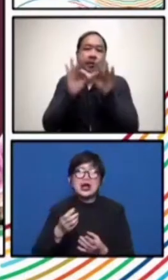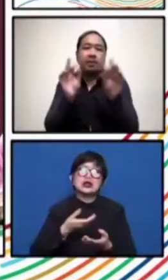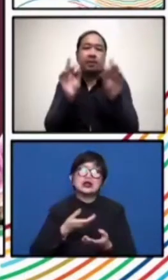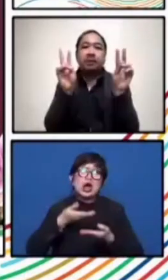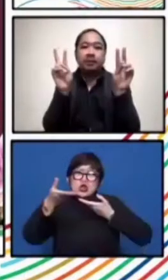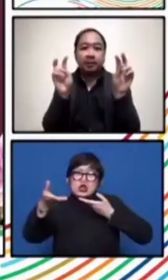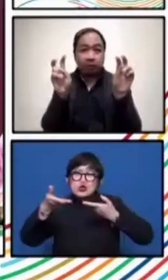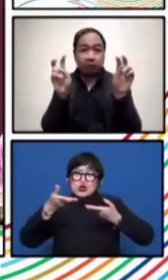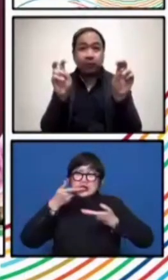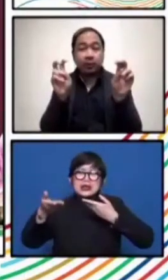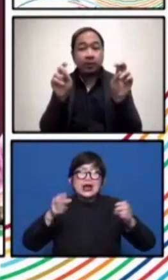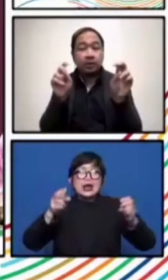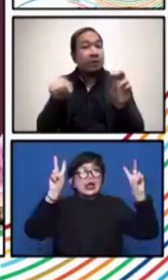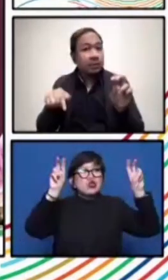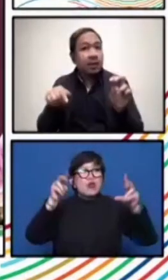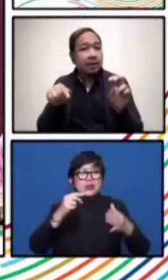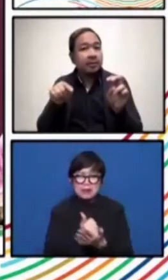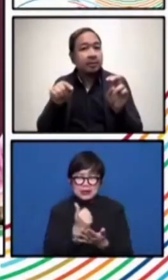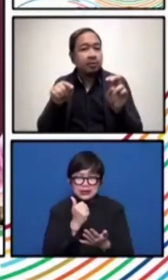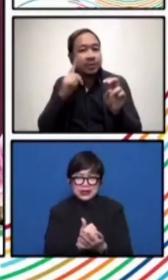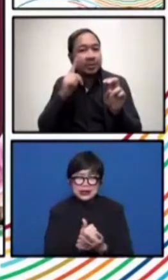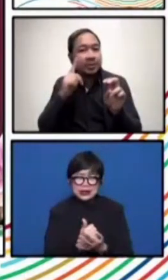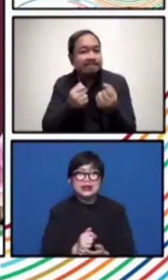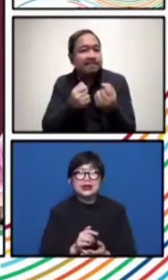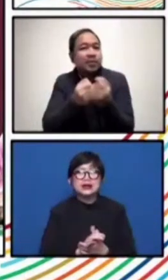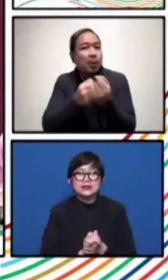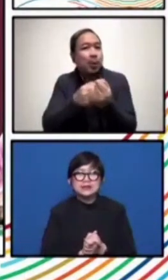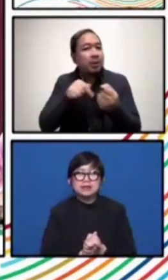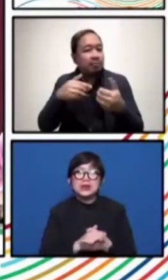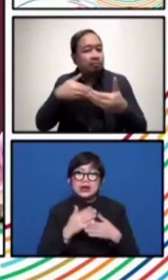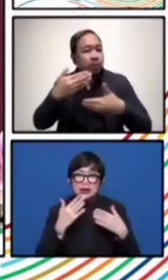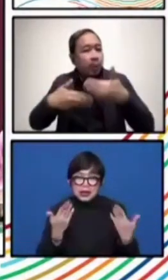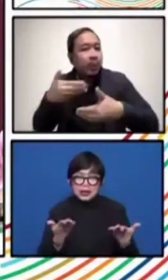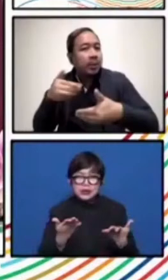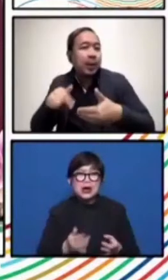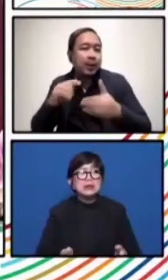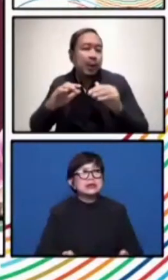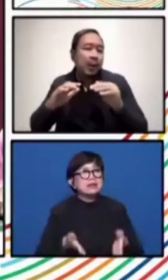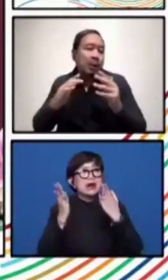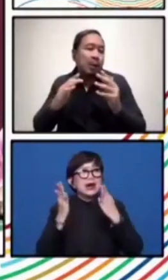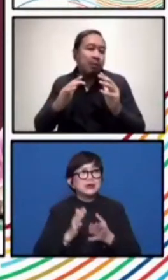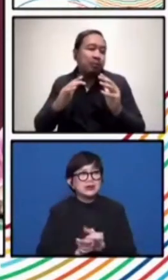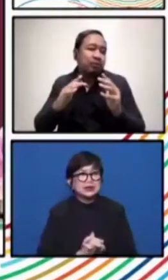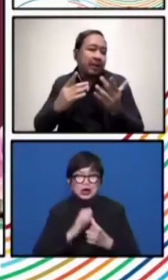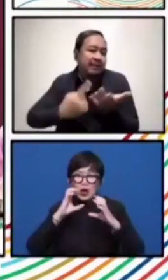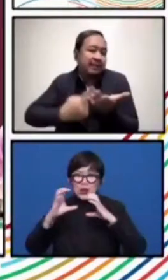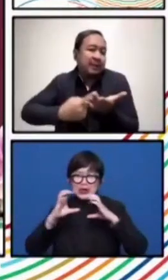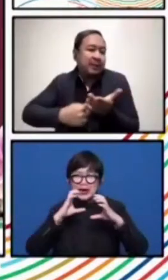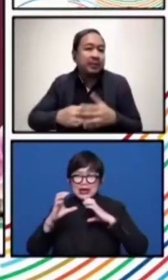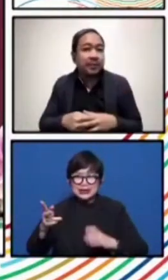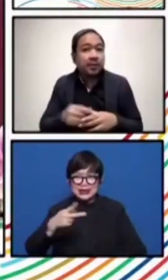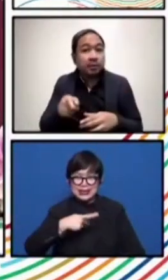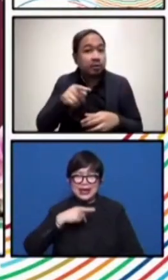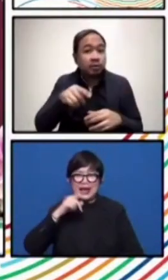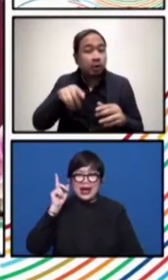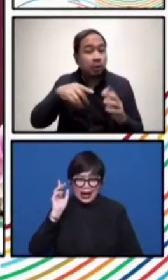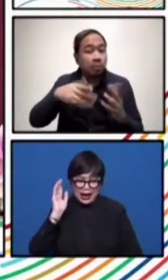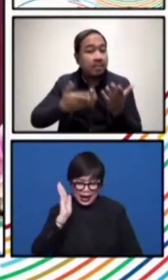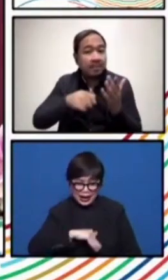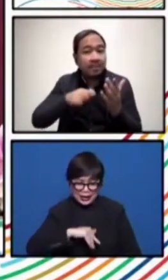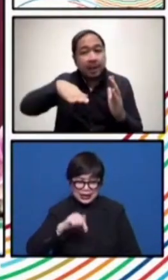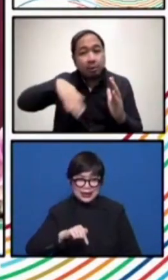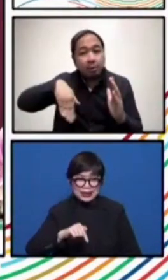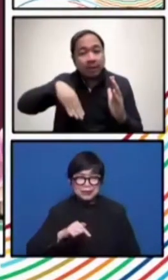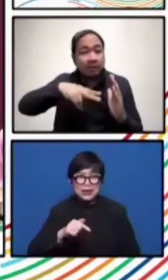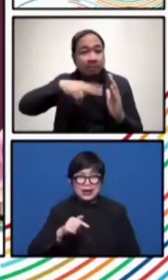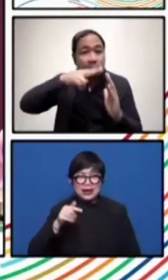Builds on this conversation so um for those of you who don't uh who haven't read the profile I might be the only person